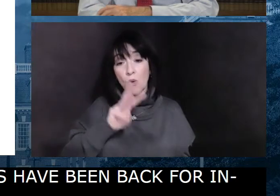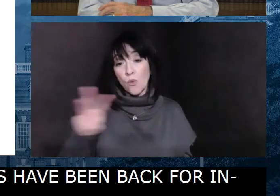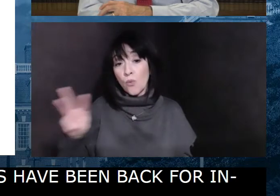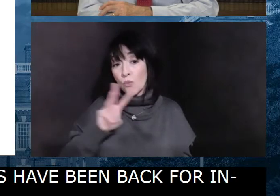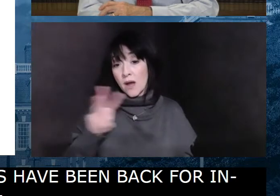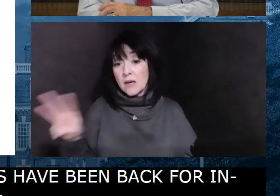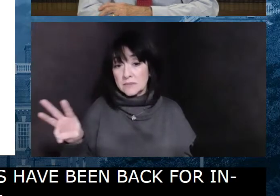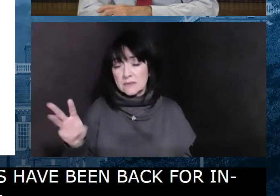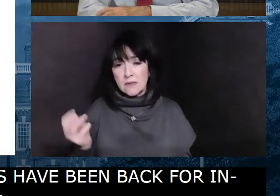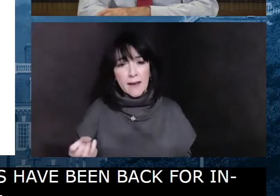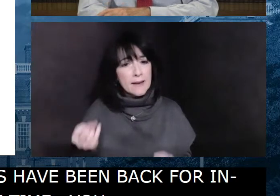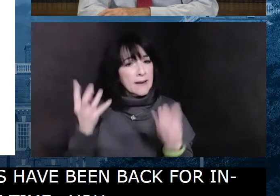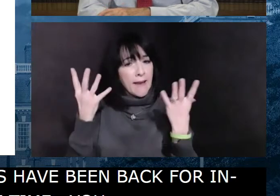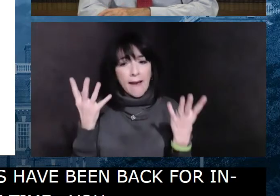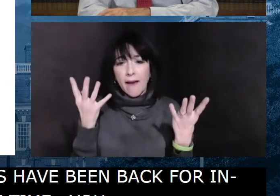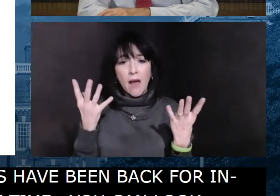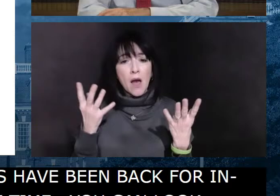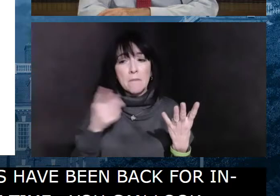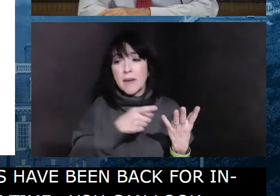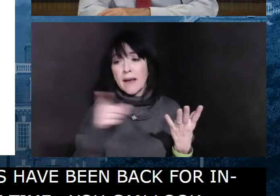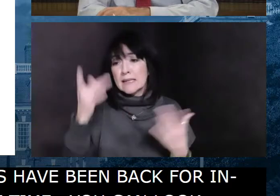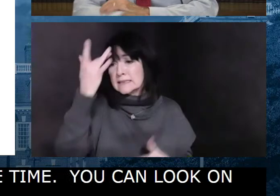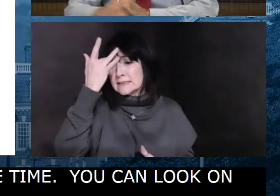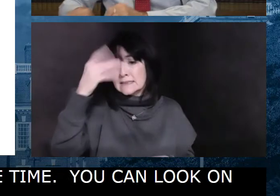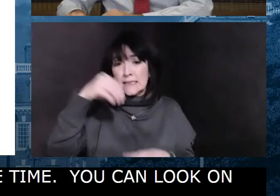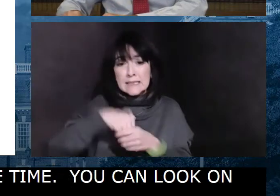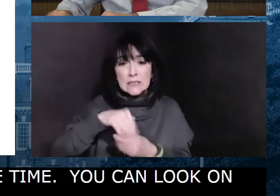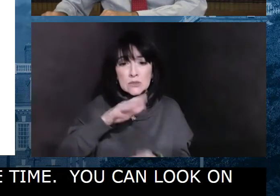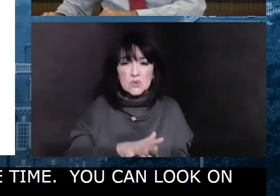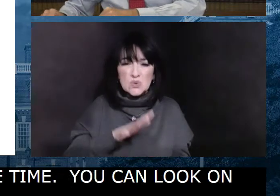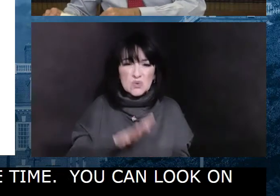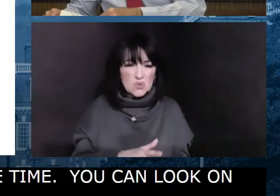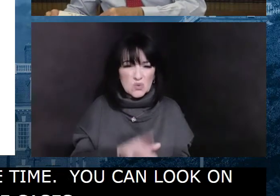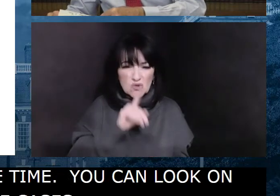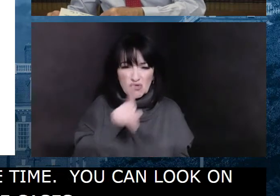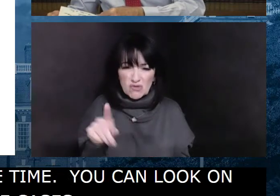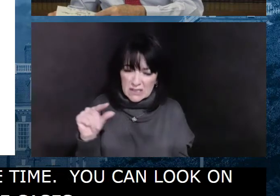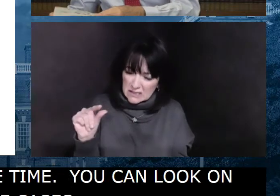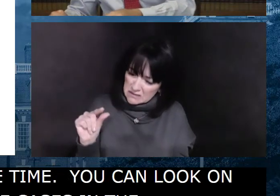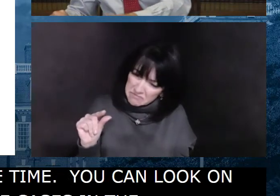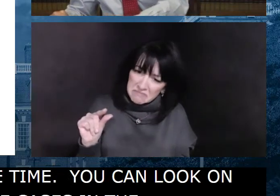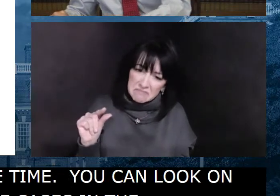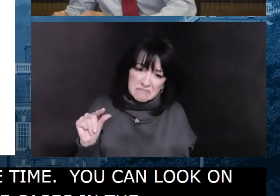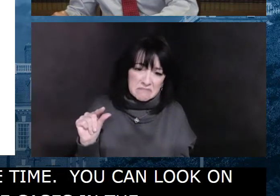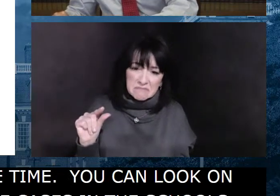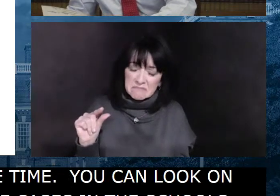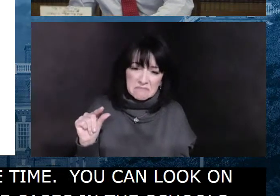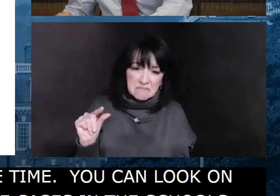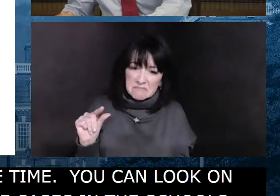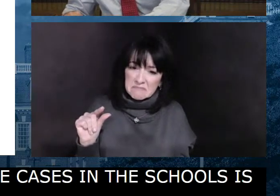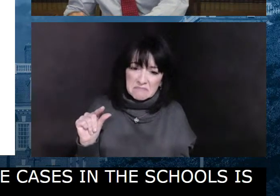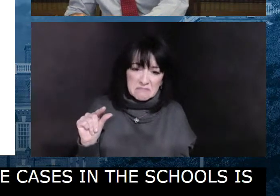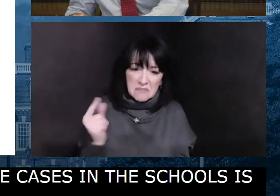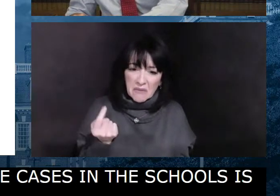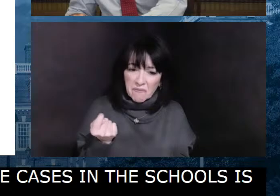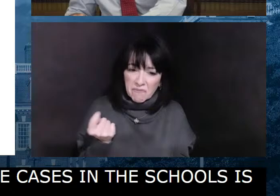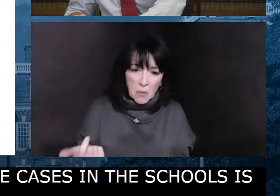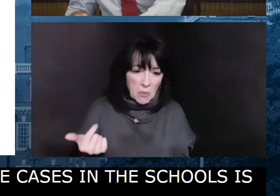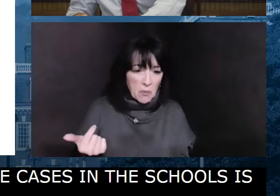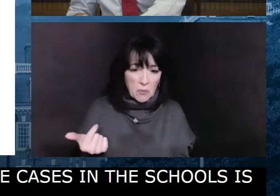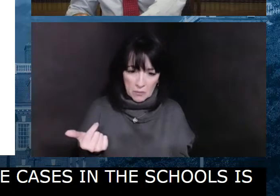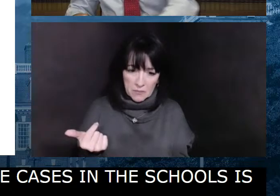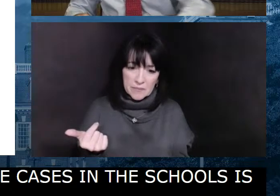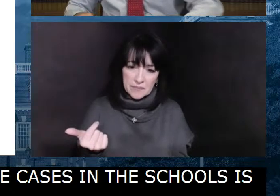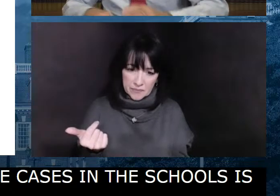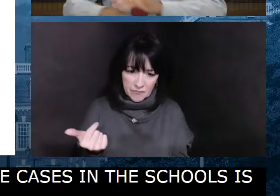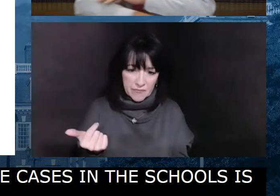schools is a fraction. I think it's 71 for 51 for children